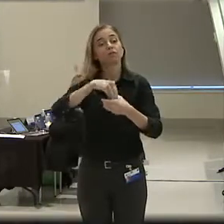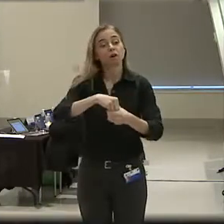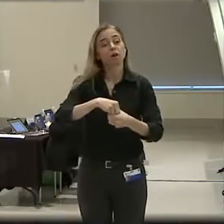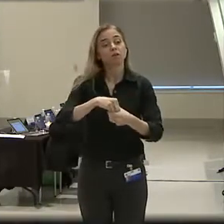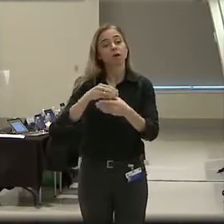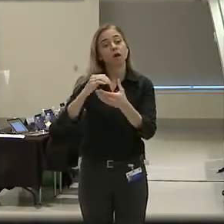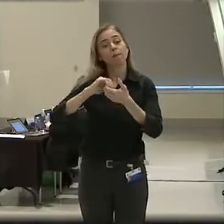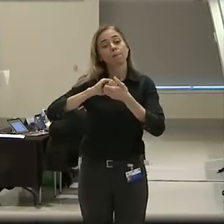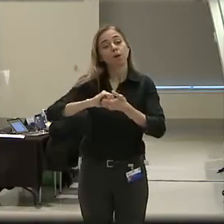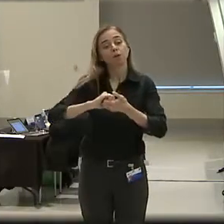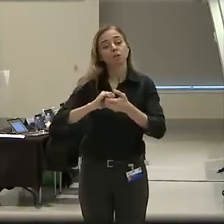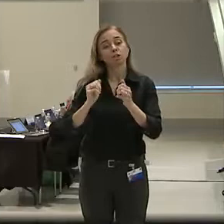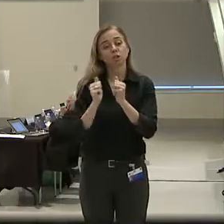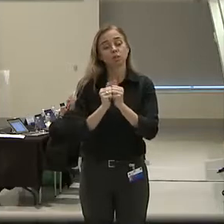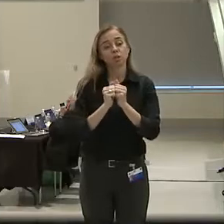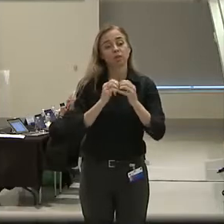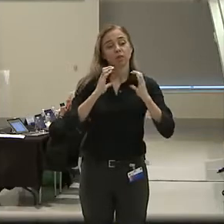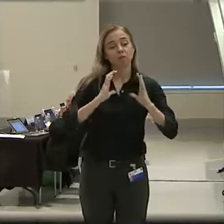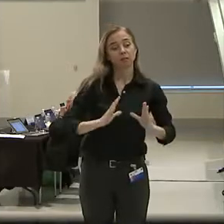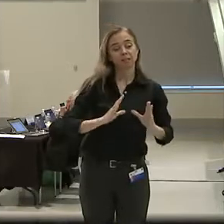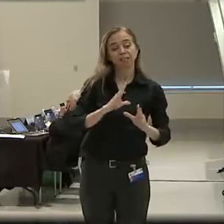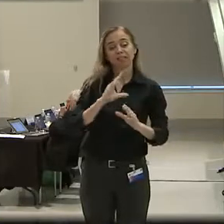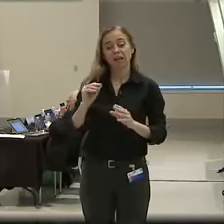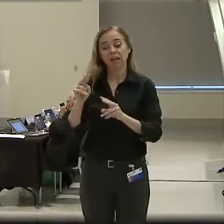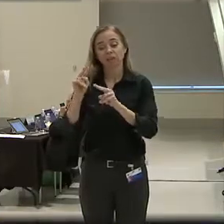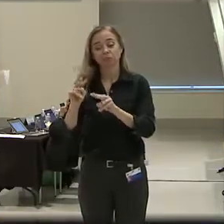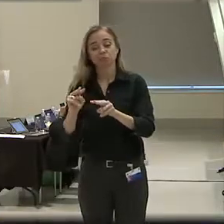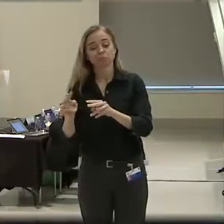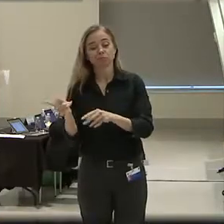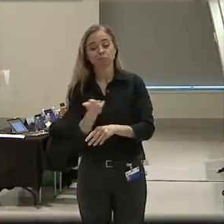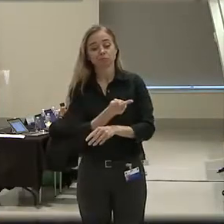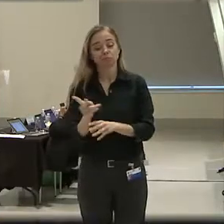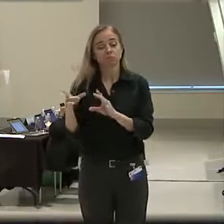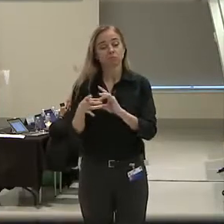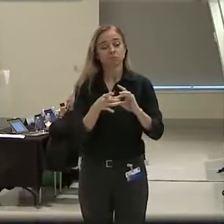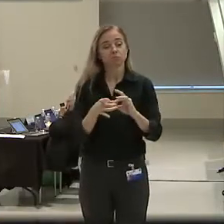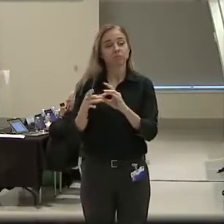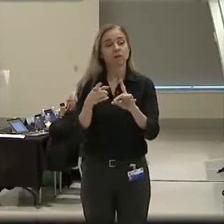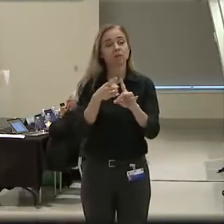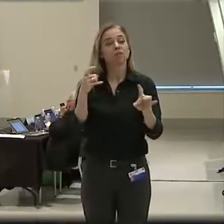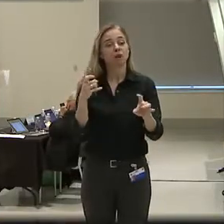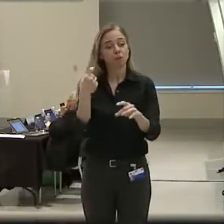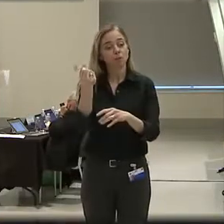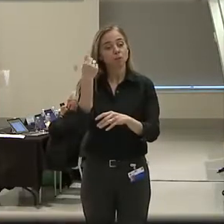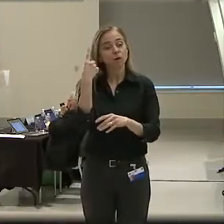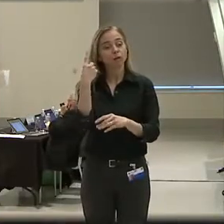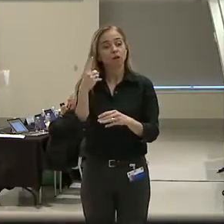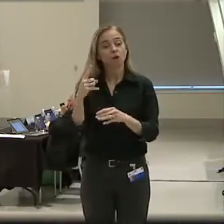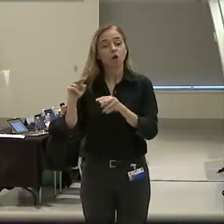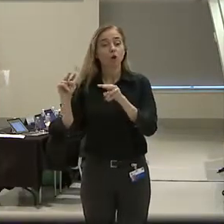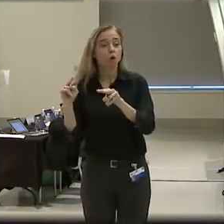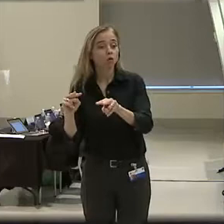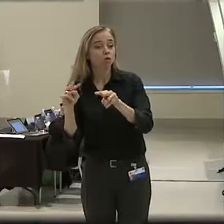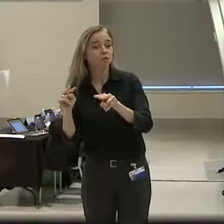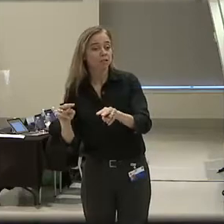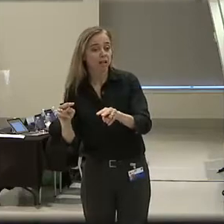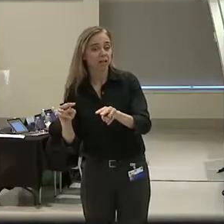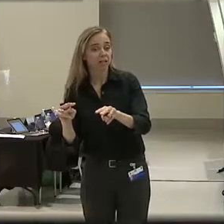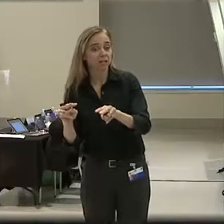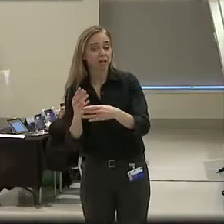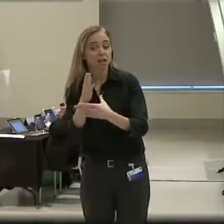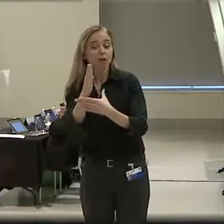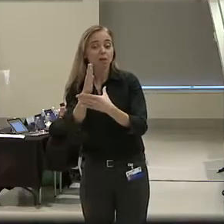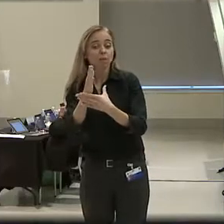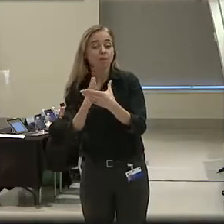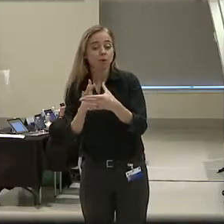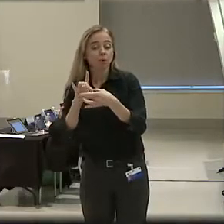a partnership between police labor and civilian oversight, which would come from the recognition that oversight is that impartial